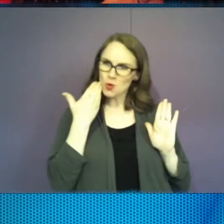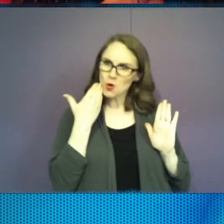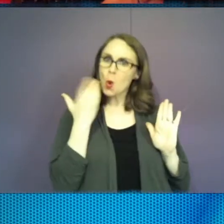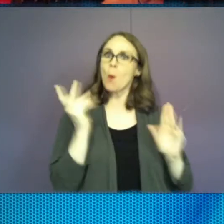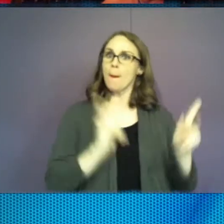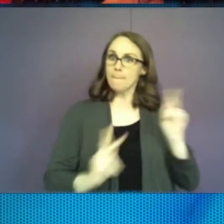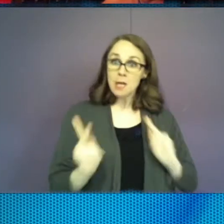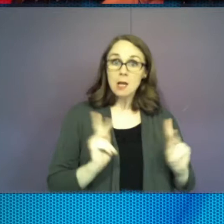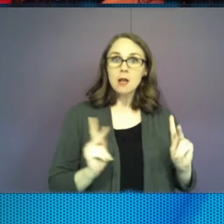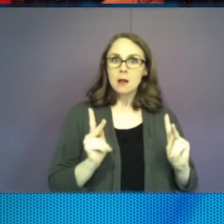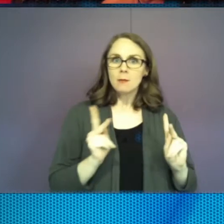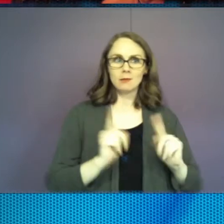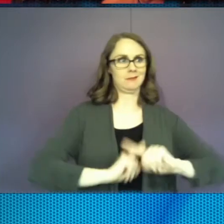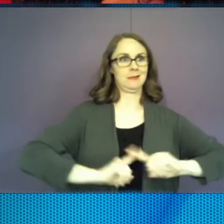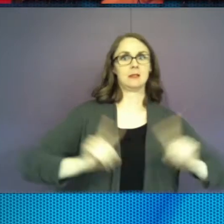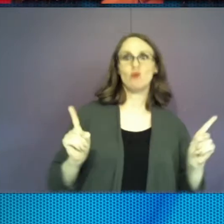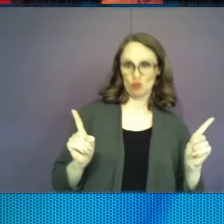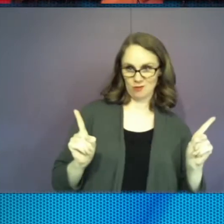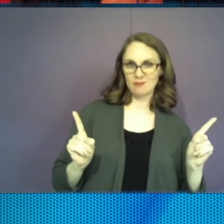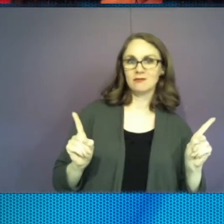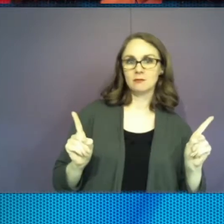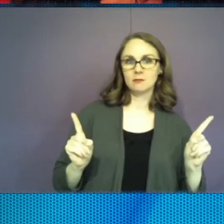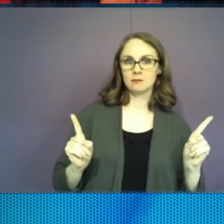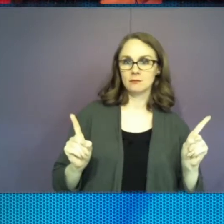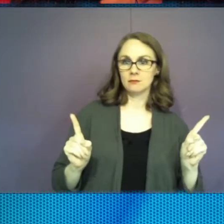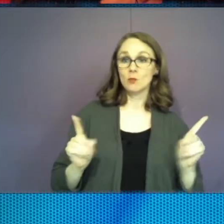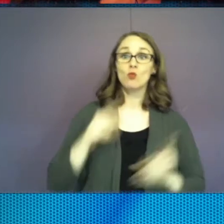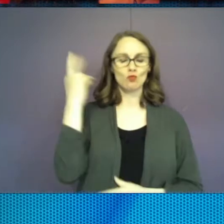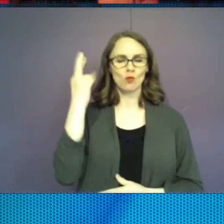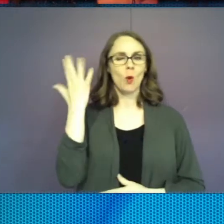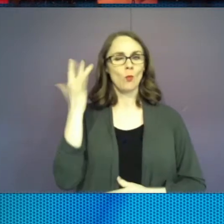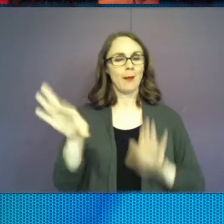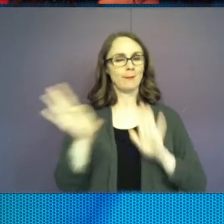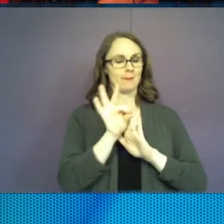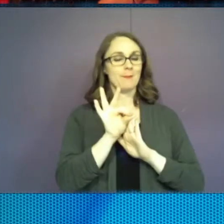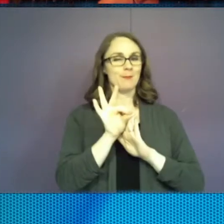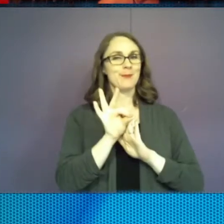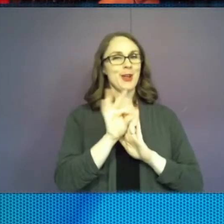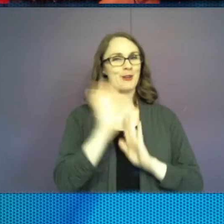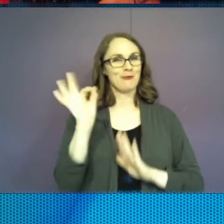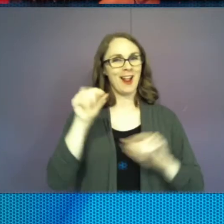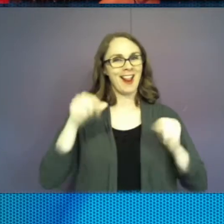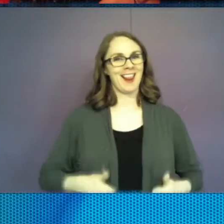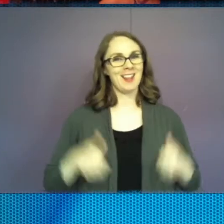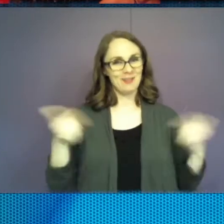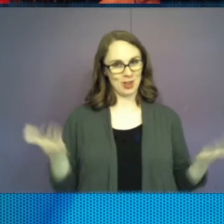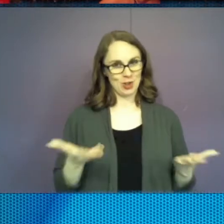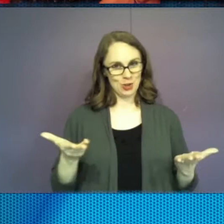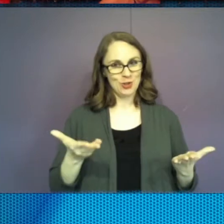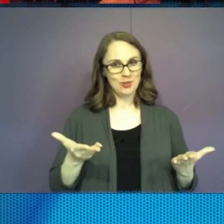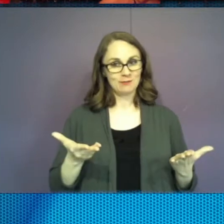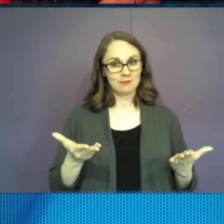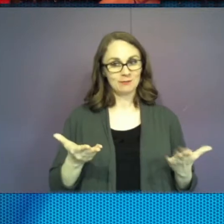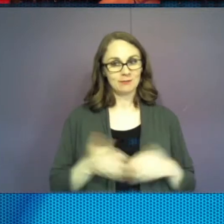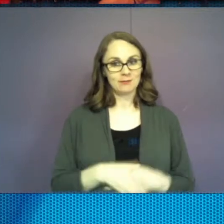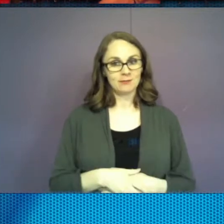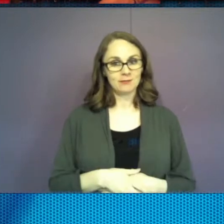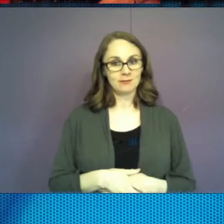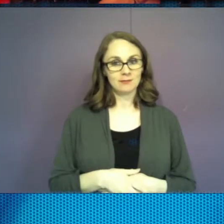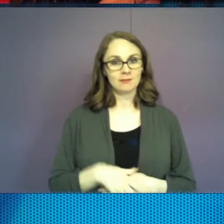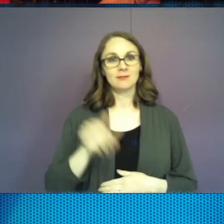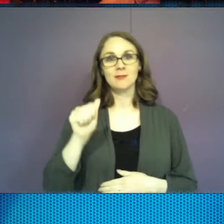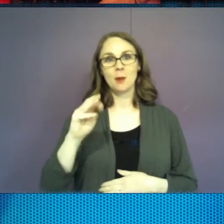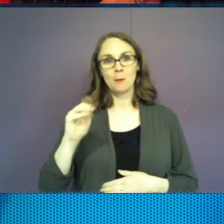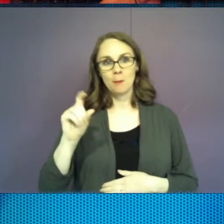people is different. This is the reason we choose Frederick to live here. Our twins, Amanda and